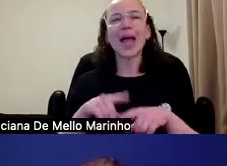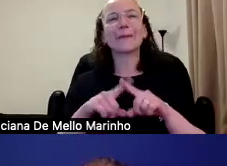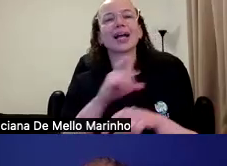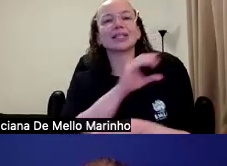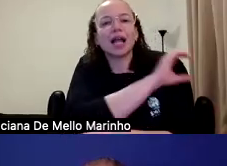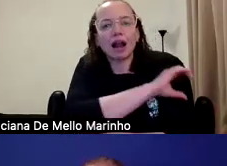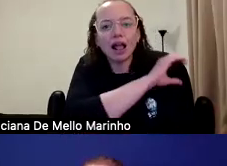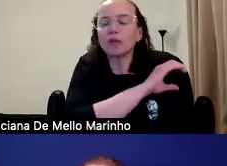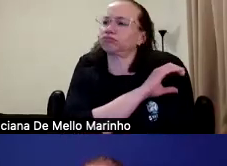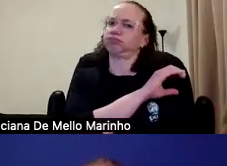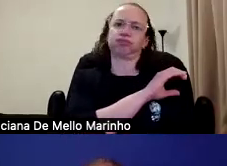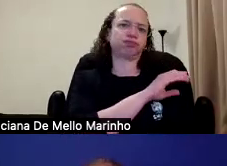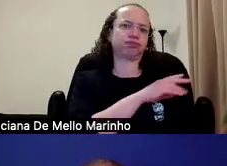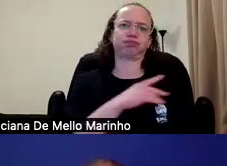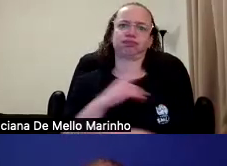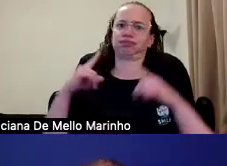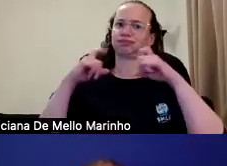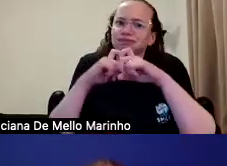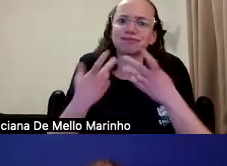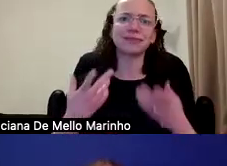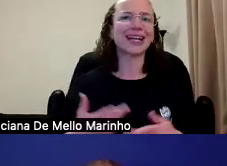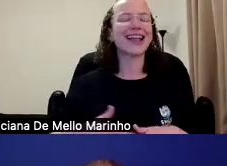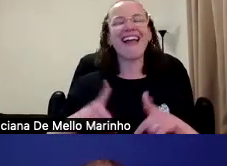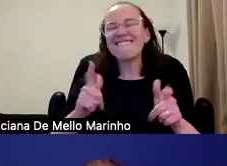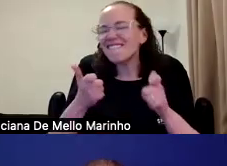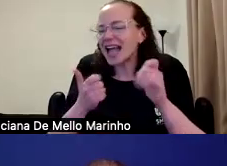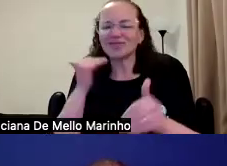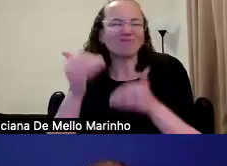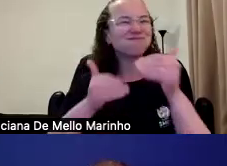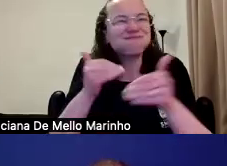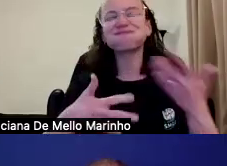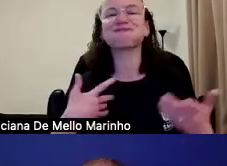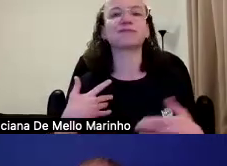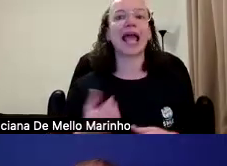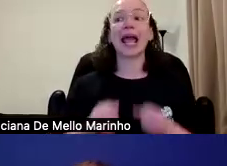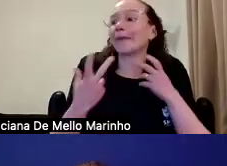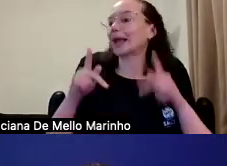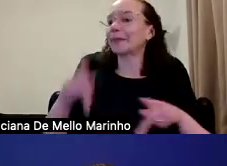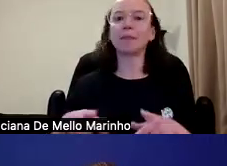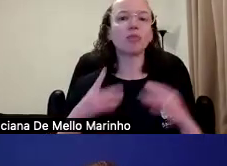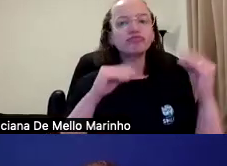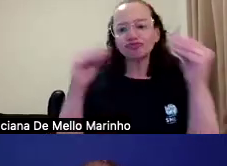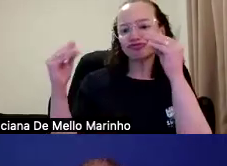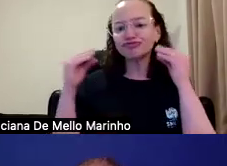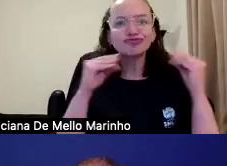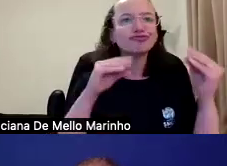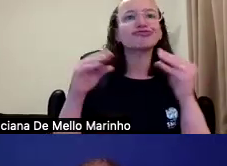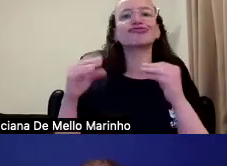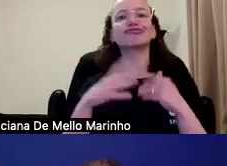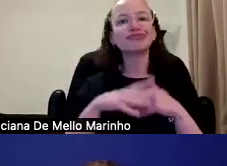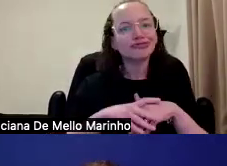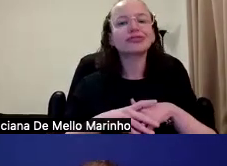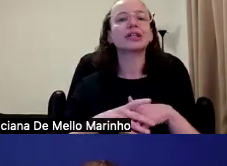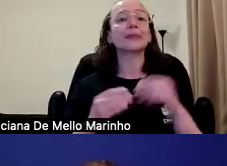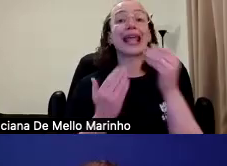easier. However, when you're in a clinic, it's more complicated. It's very fast paced. There's a lot of